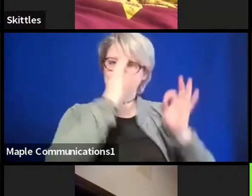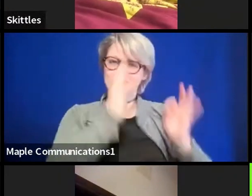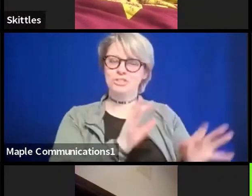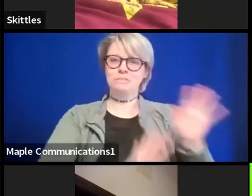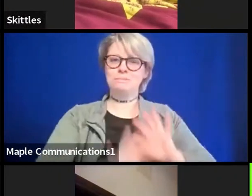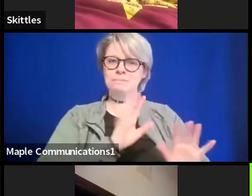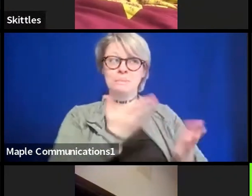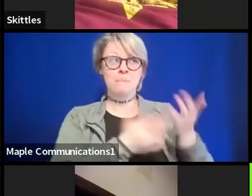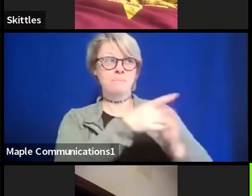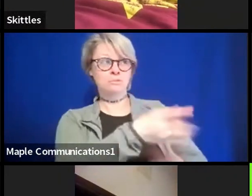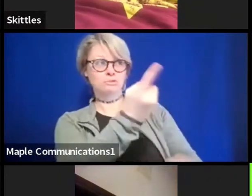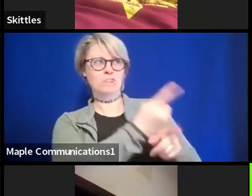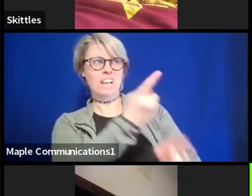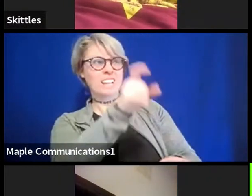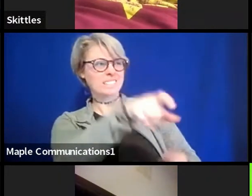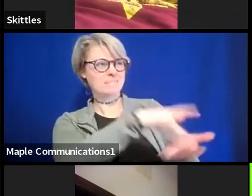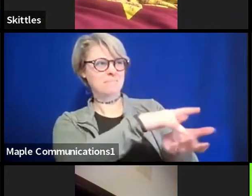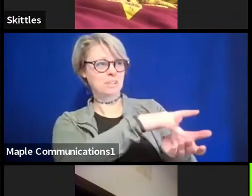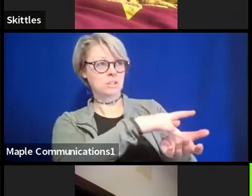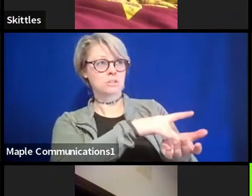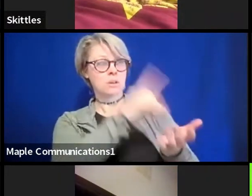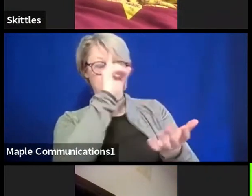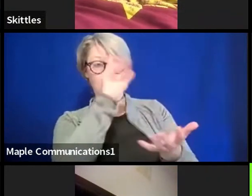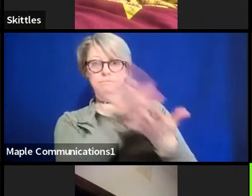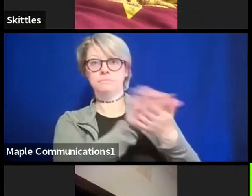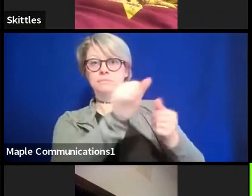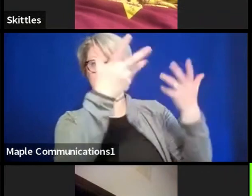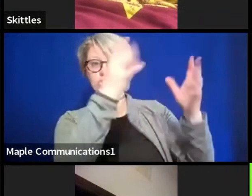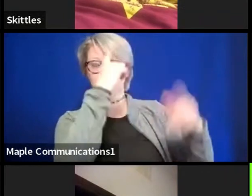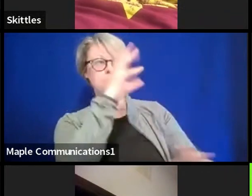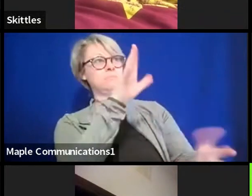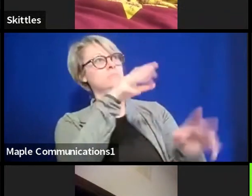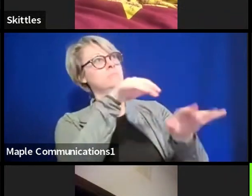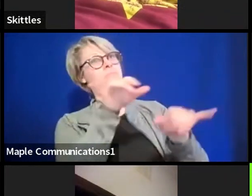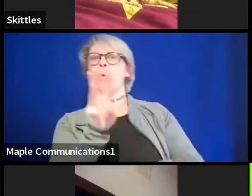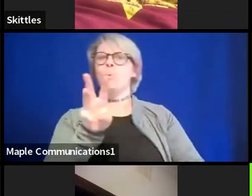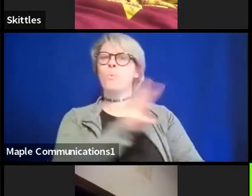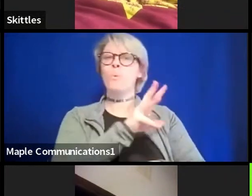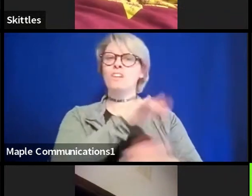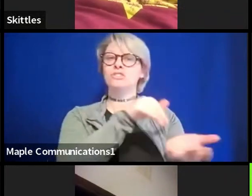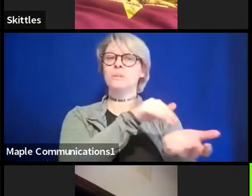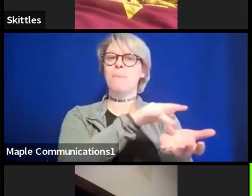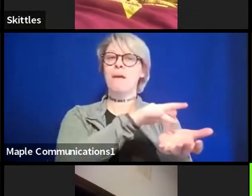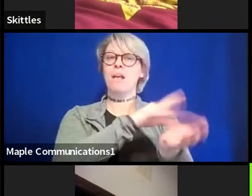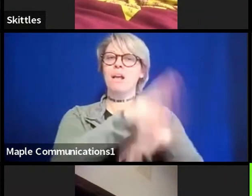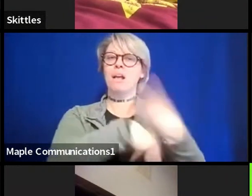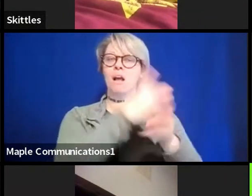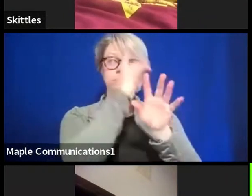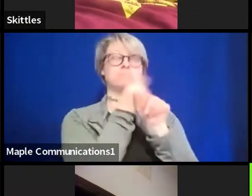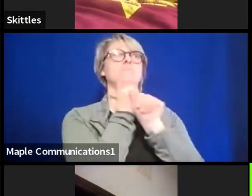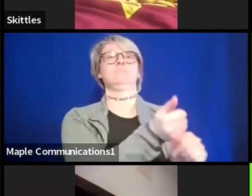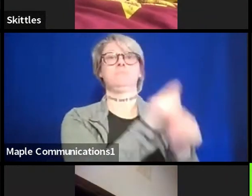okay, maybe they're right. I need to take these pills. So I got brainwashed, my experience, by the Western world, that you need medication,